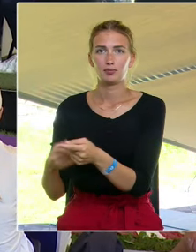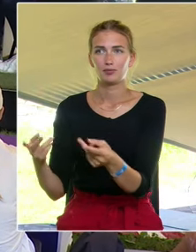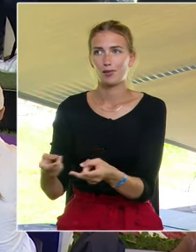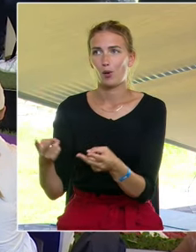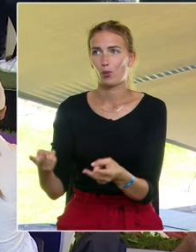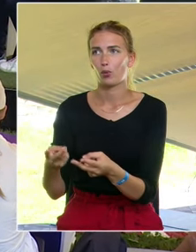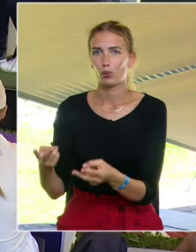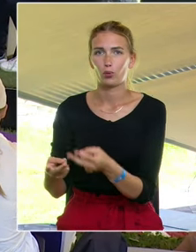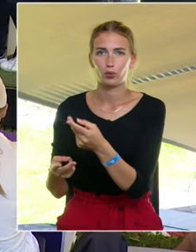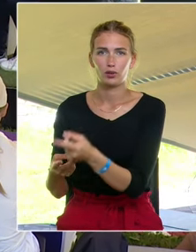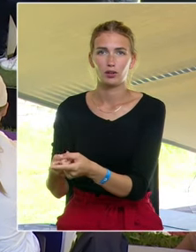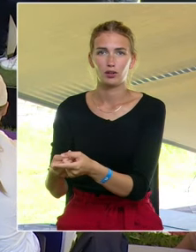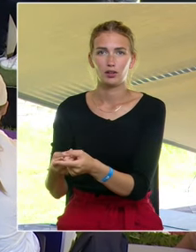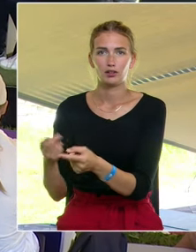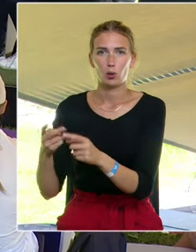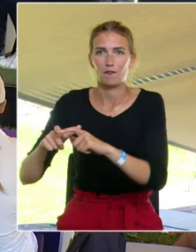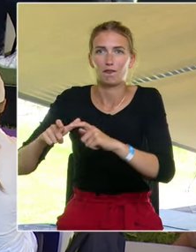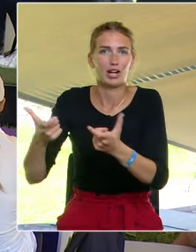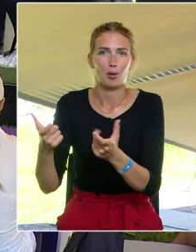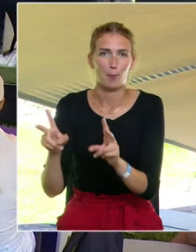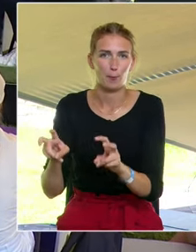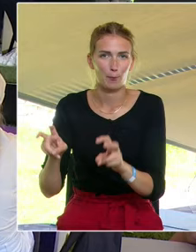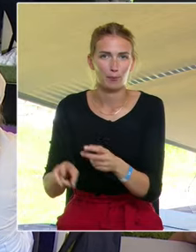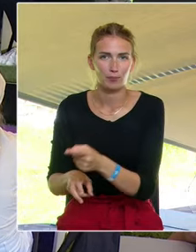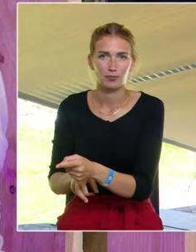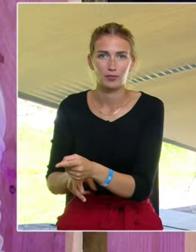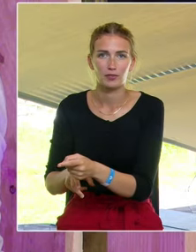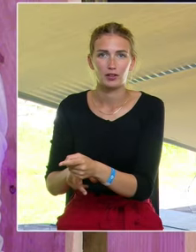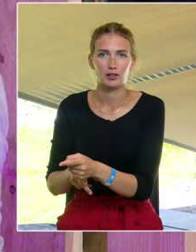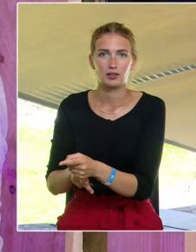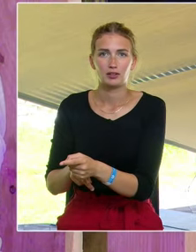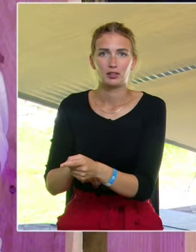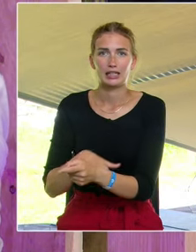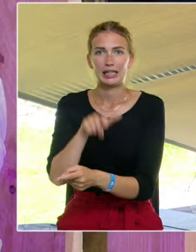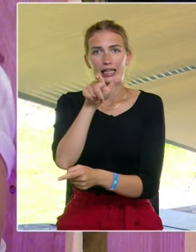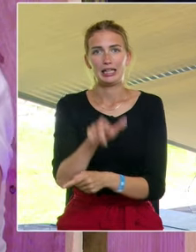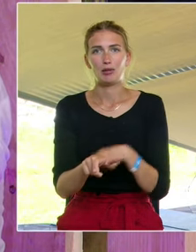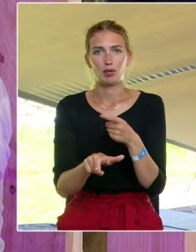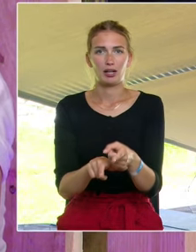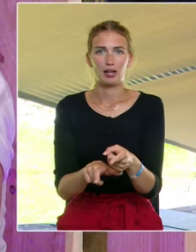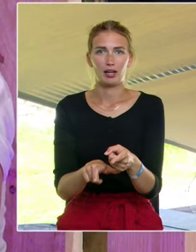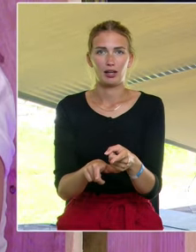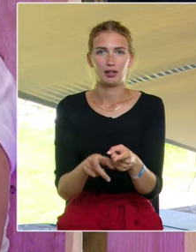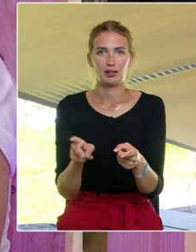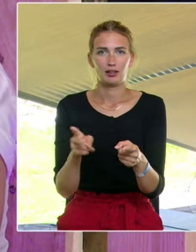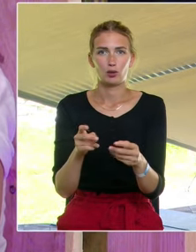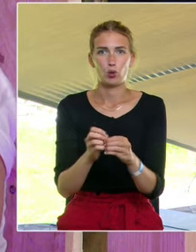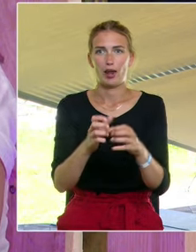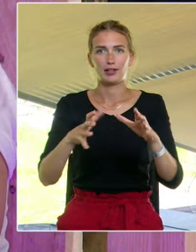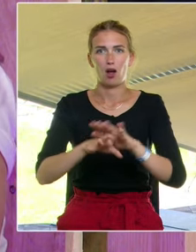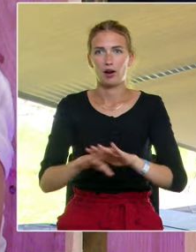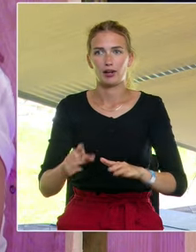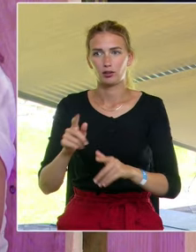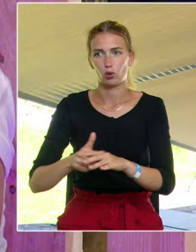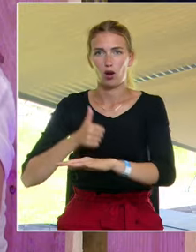it's more like in a movie experience where the human lives no longer will be sort of expandable. So I think that there's a